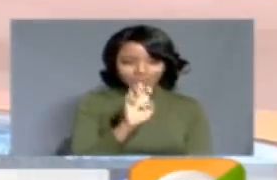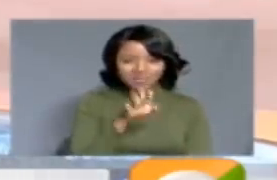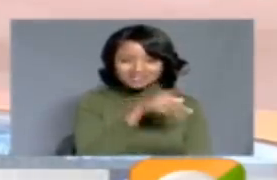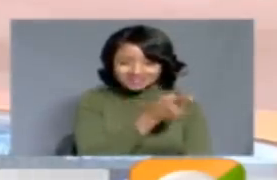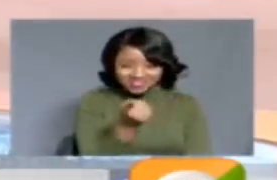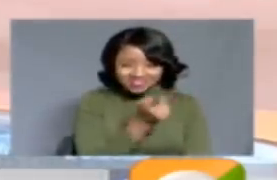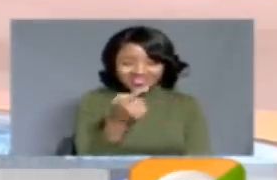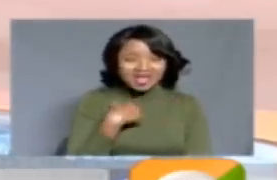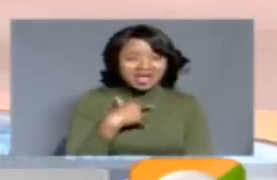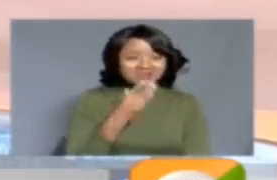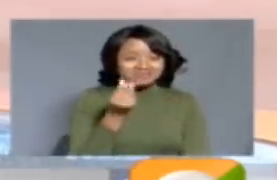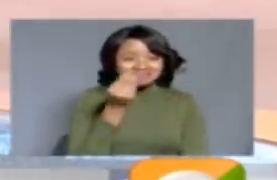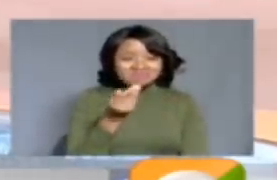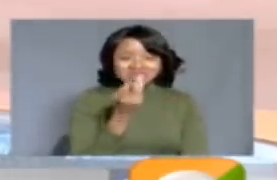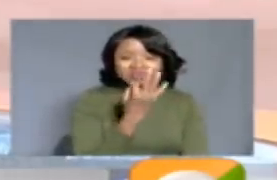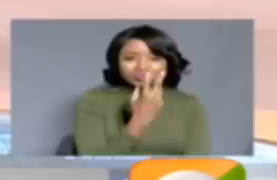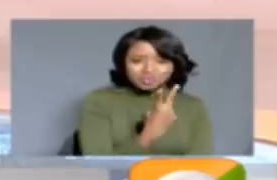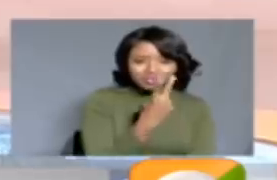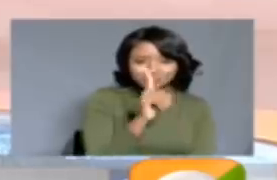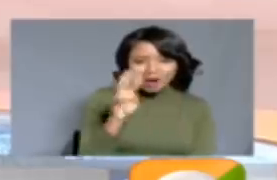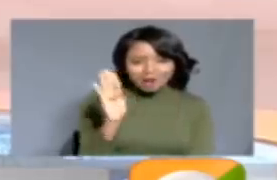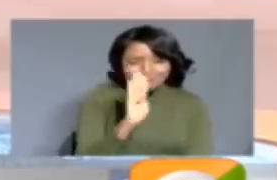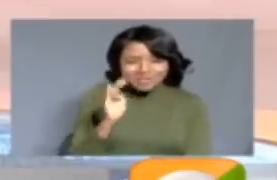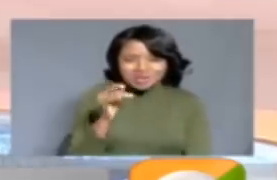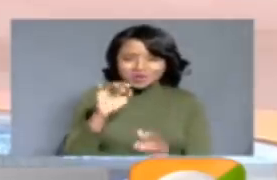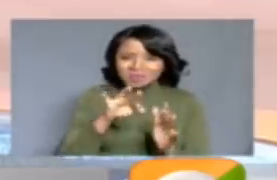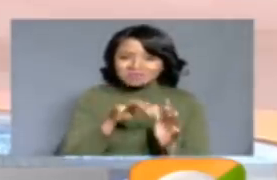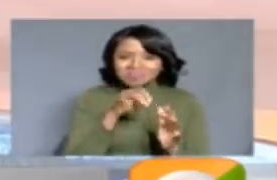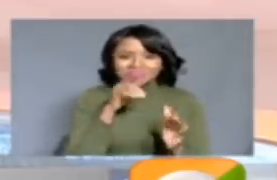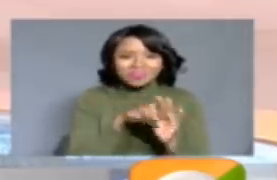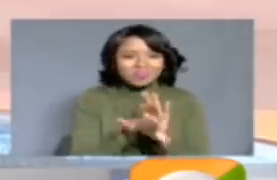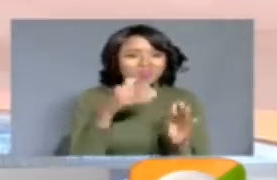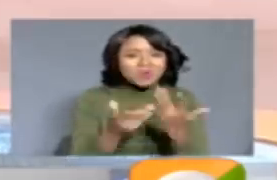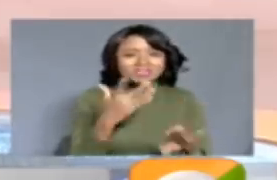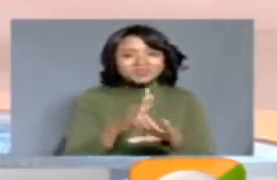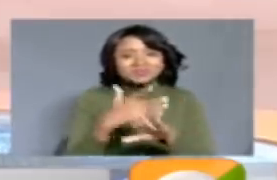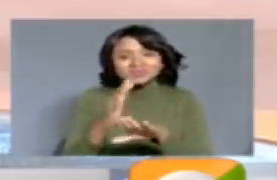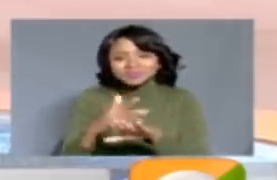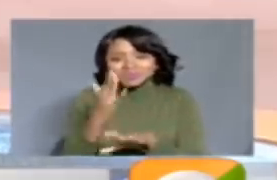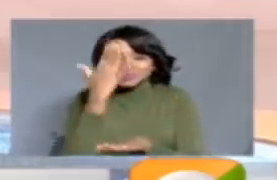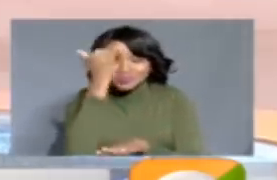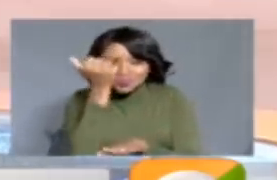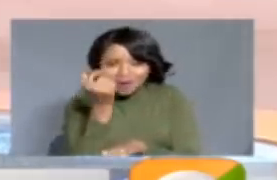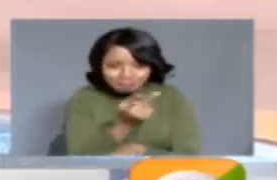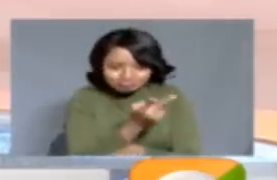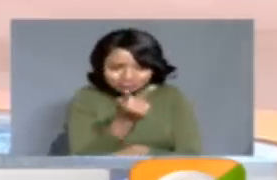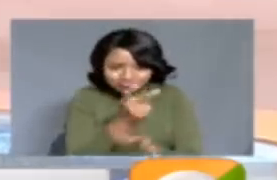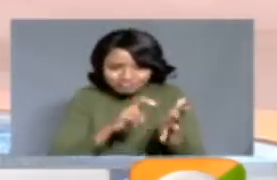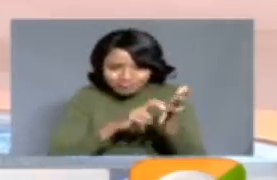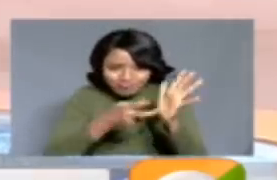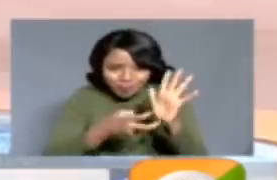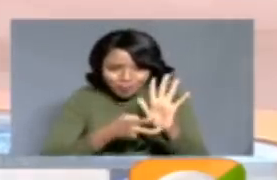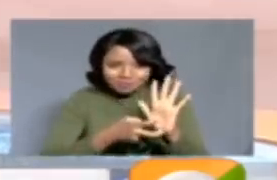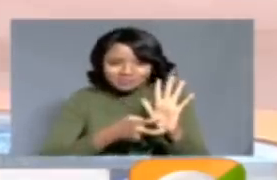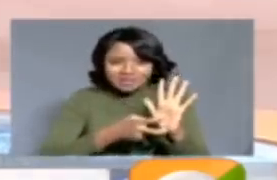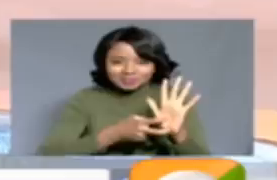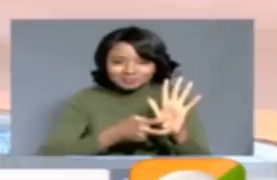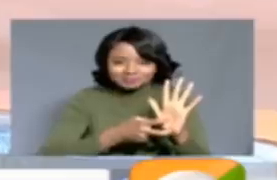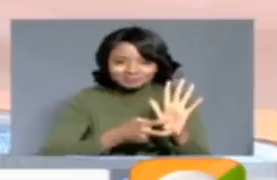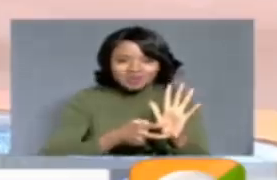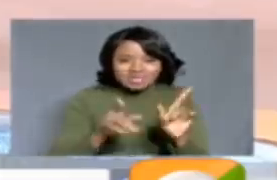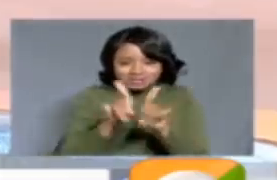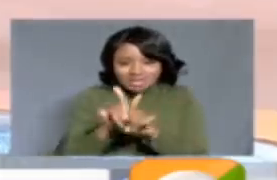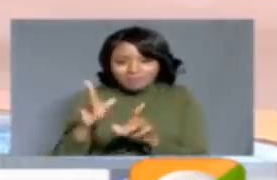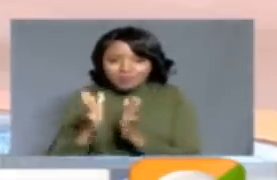down the drain in a scandal involving two dams. According to a contract signed between the Kerio Valley Development Authority and an Italian